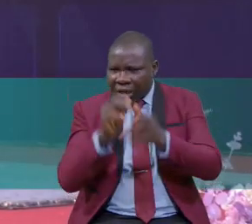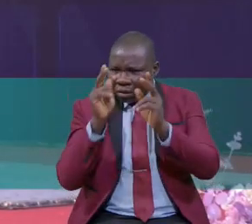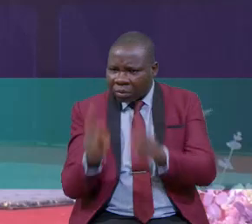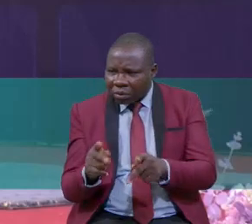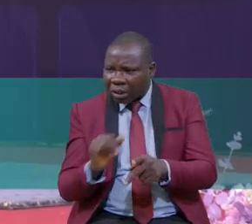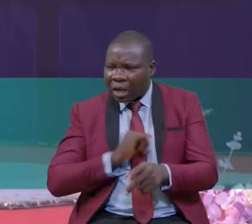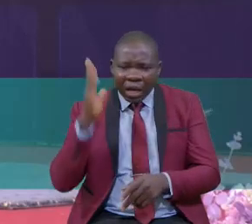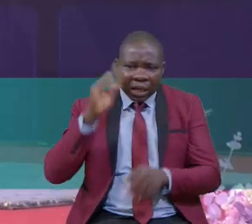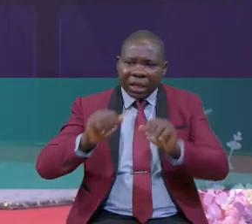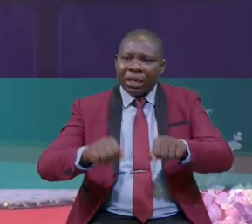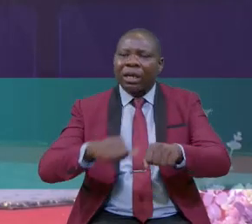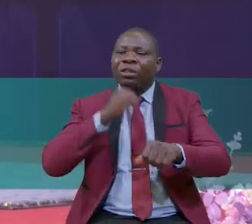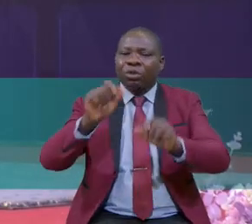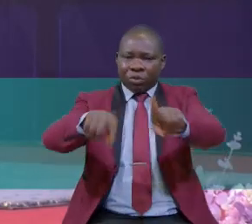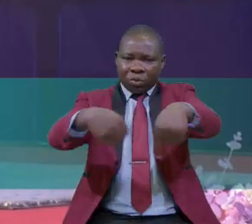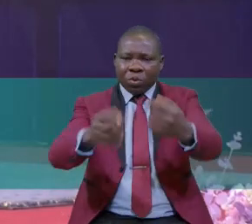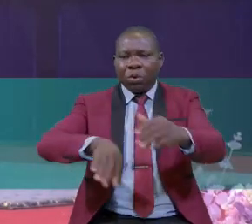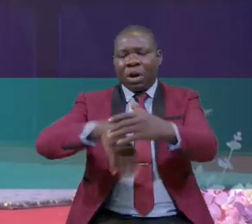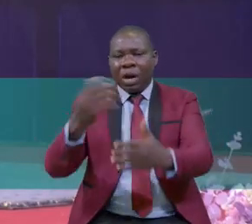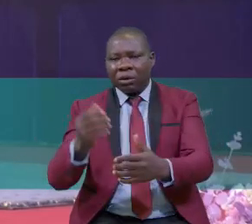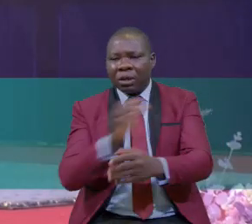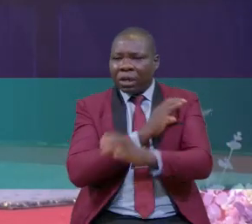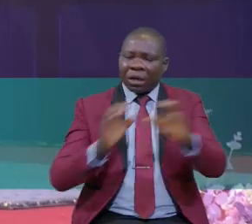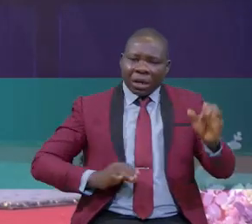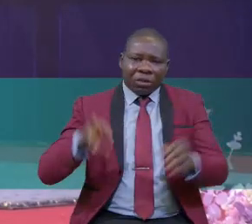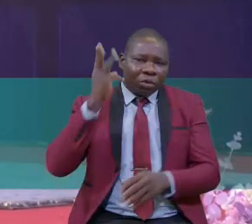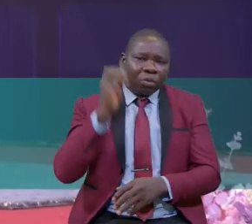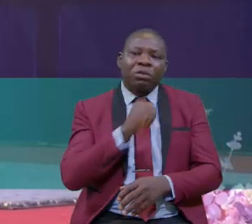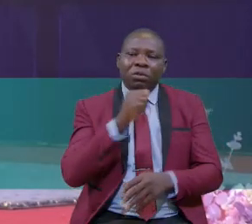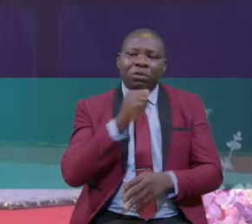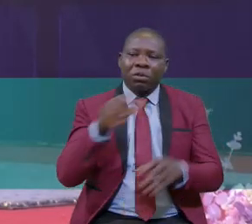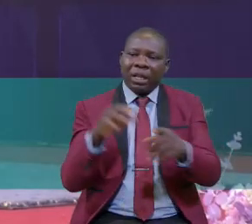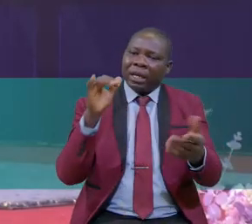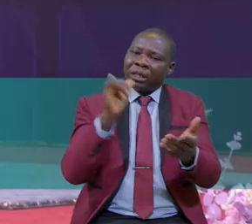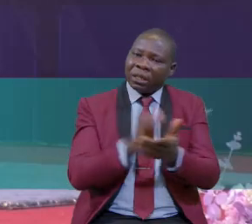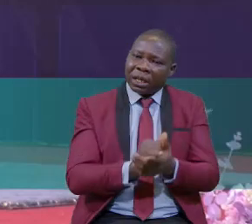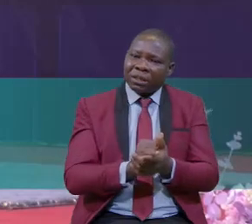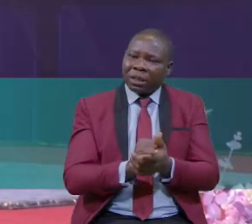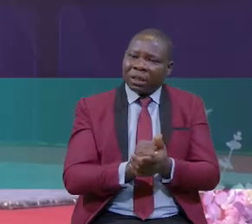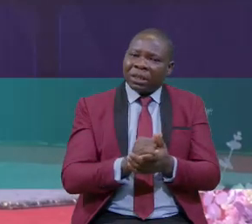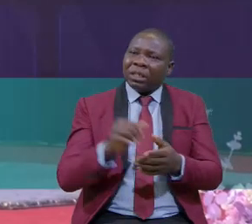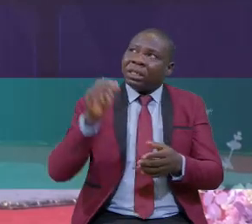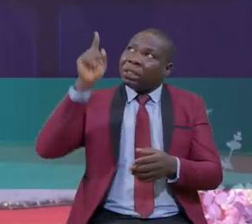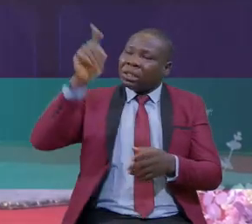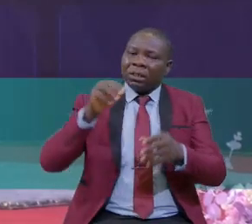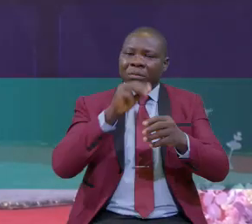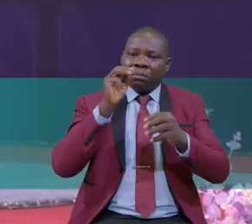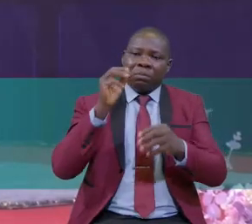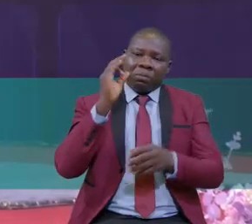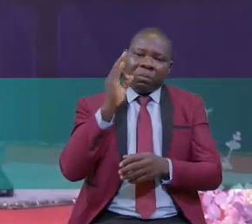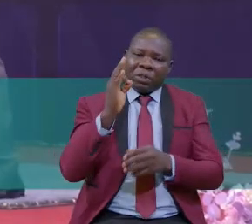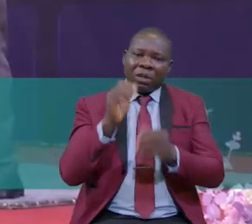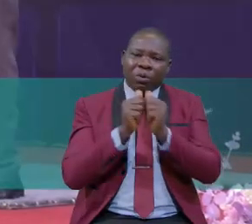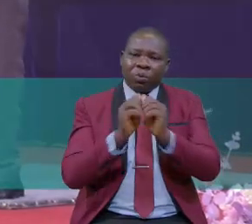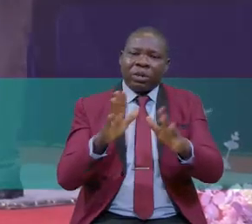that. Christ ministered without fear and without favor. Your day has come.